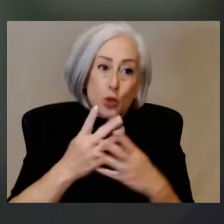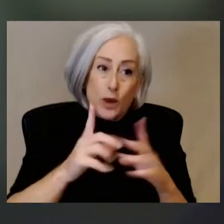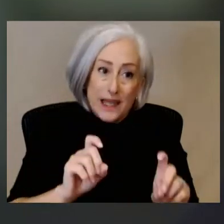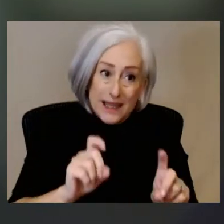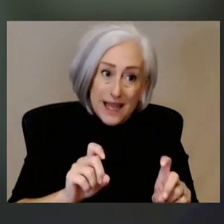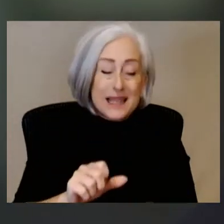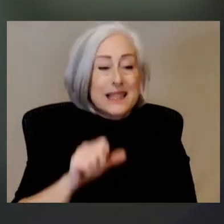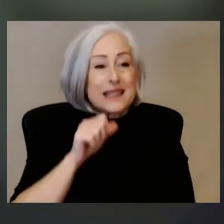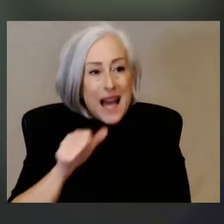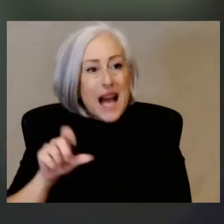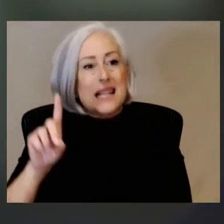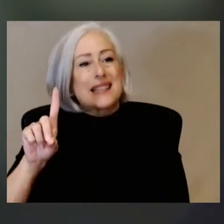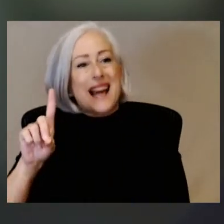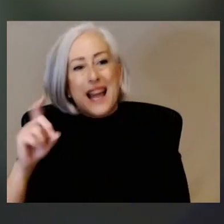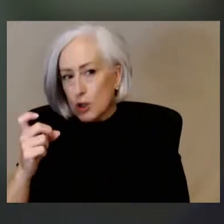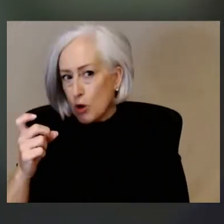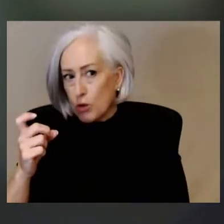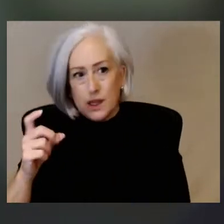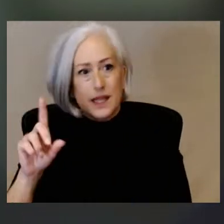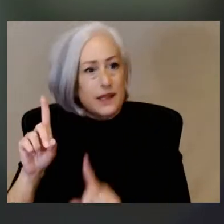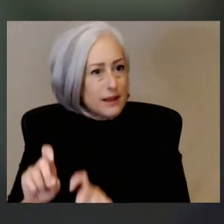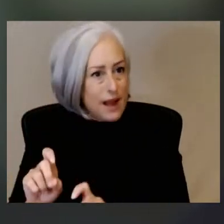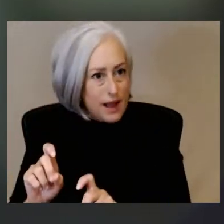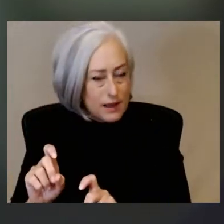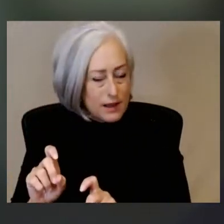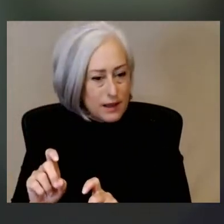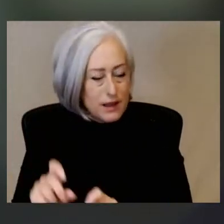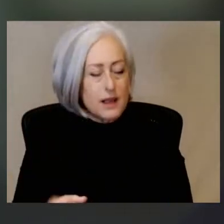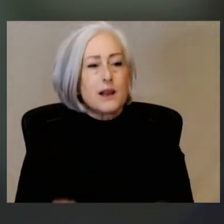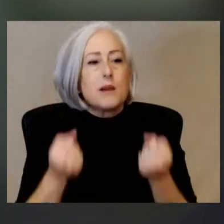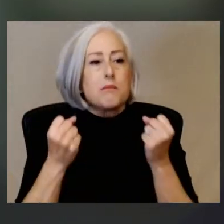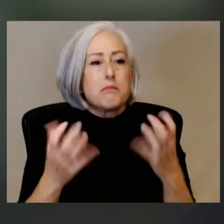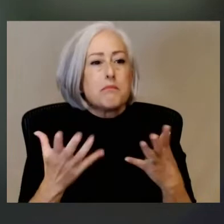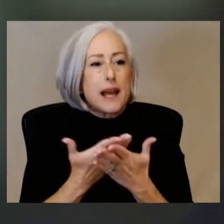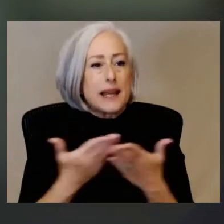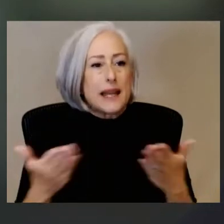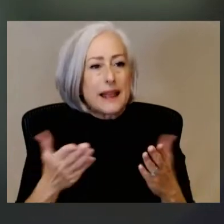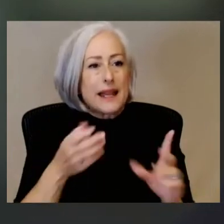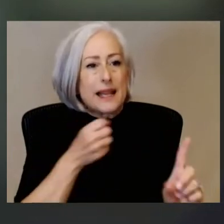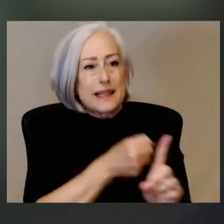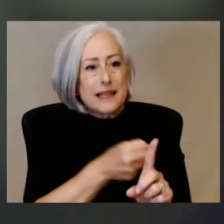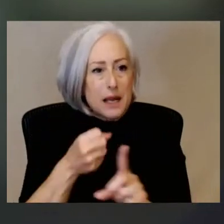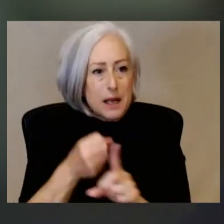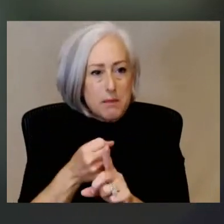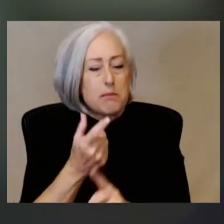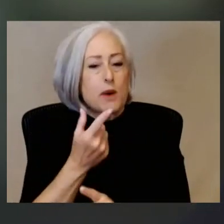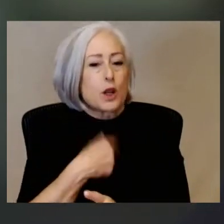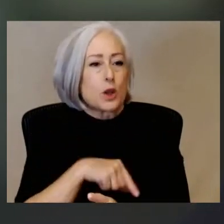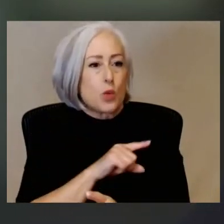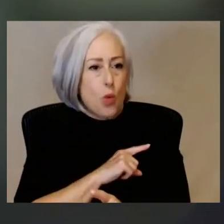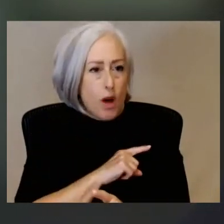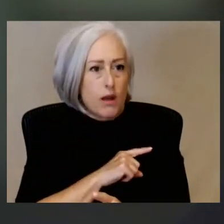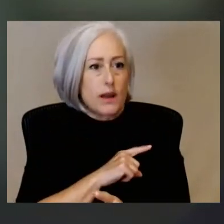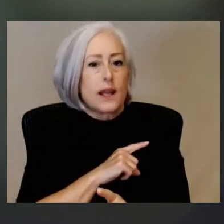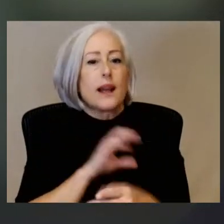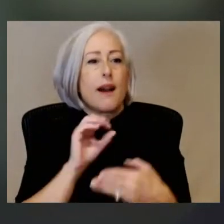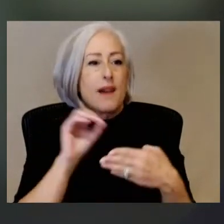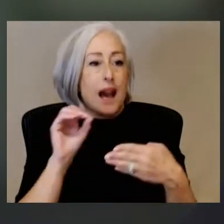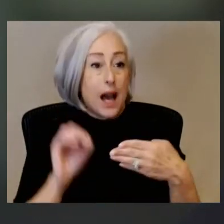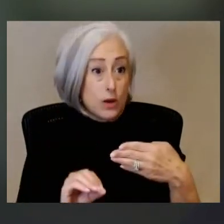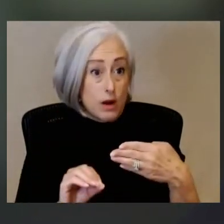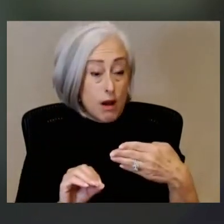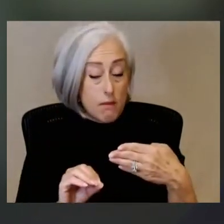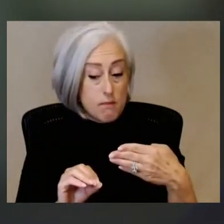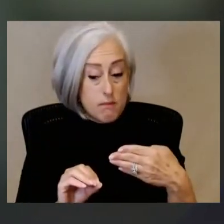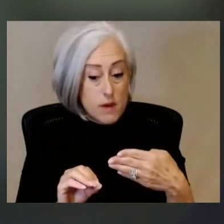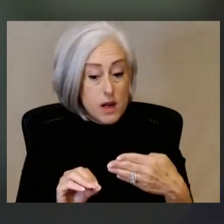diagnosis. And there's many factors that impact the quality of that outcome and the usability